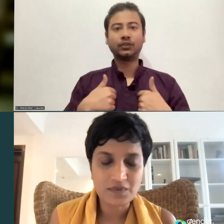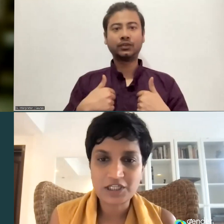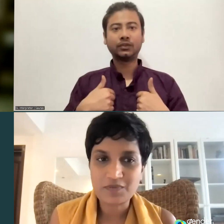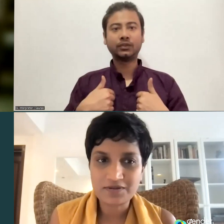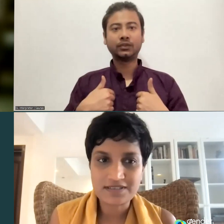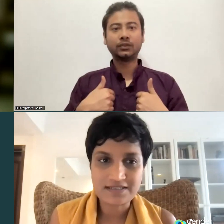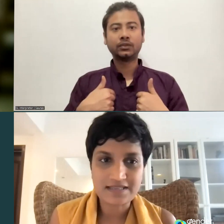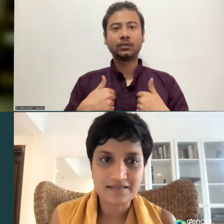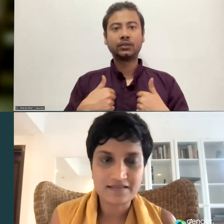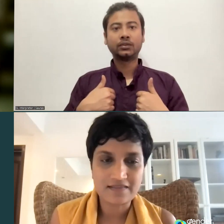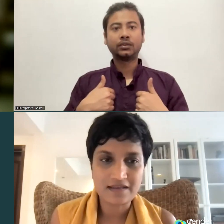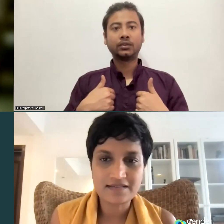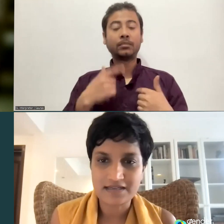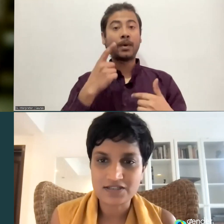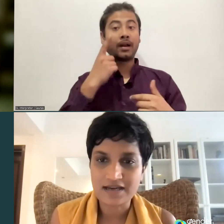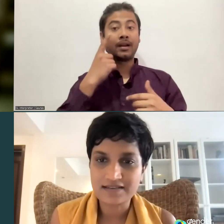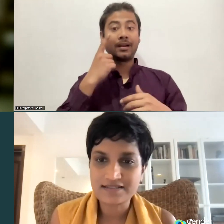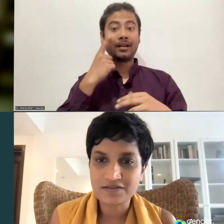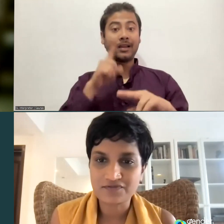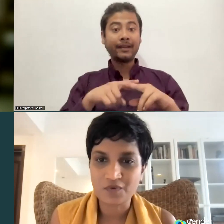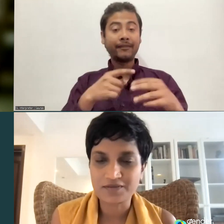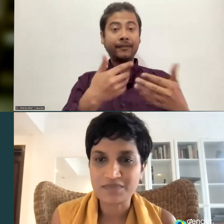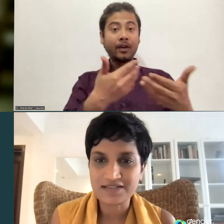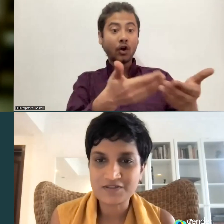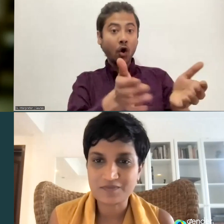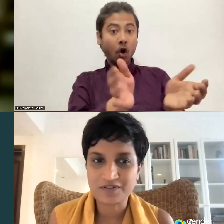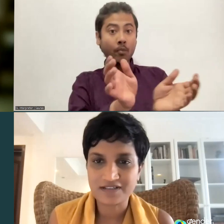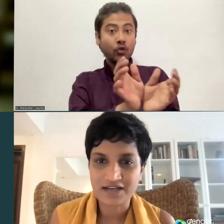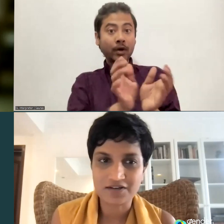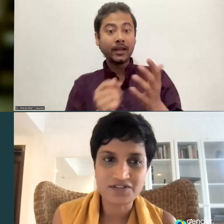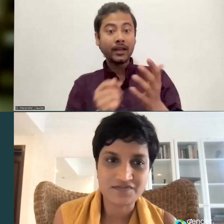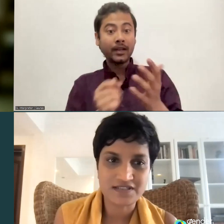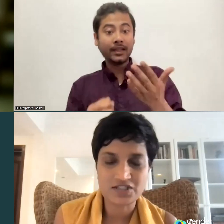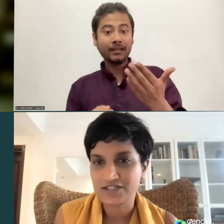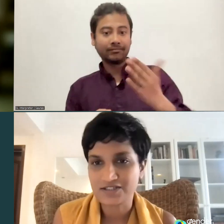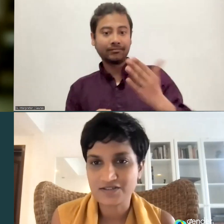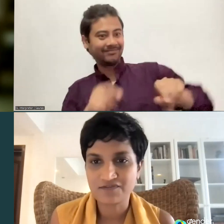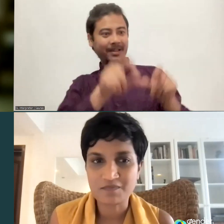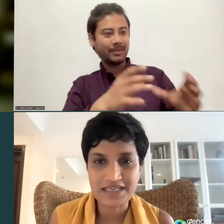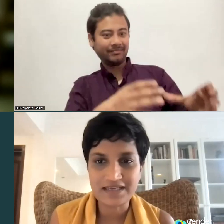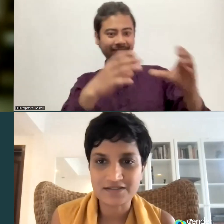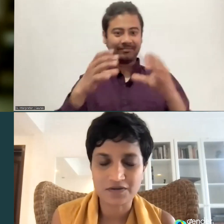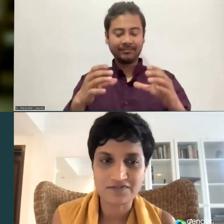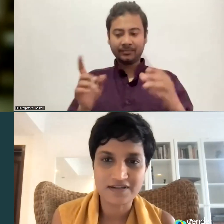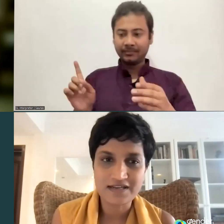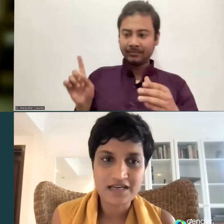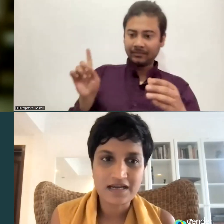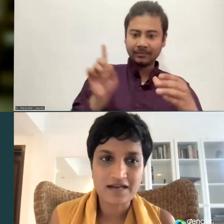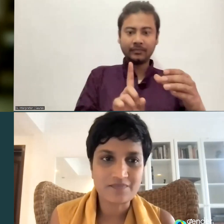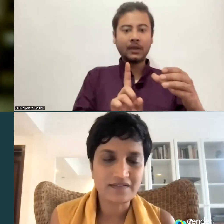again sitting with the communities, then that intersectionalities of what it means to be privileged kind of shifts and changes. So for me, it's sort